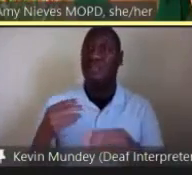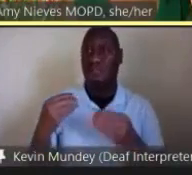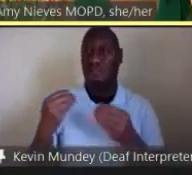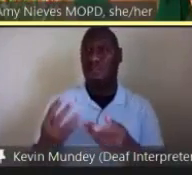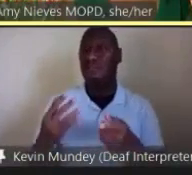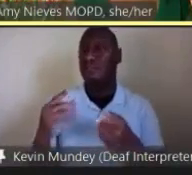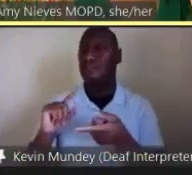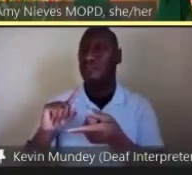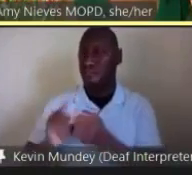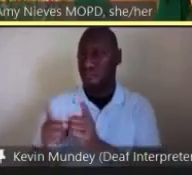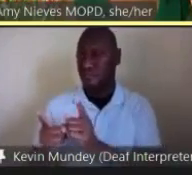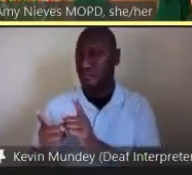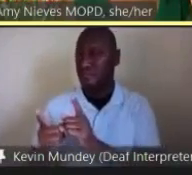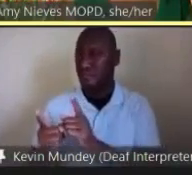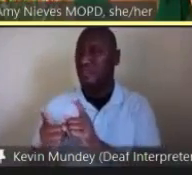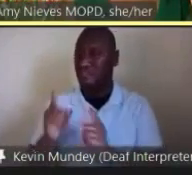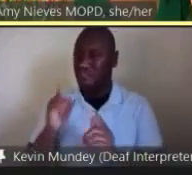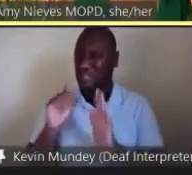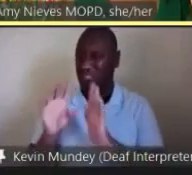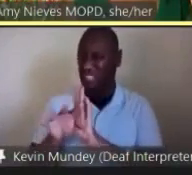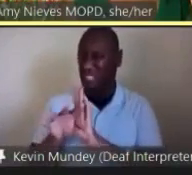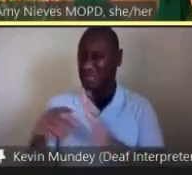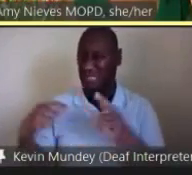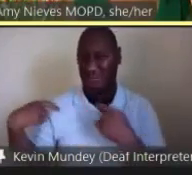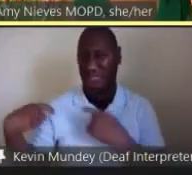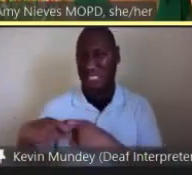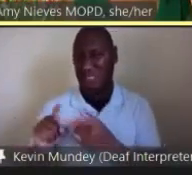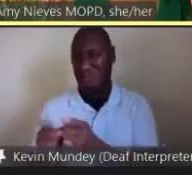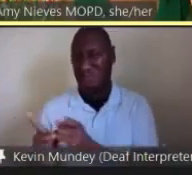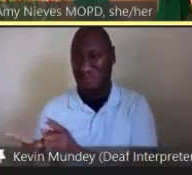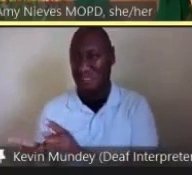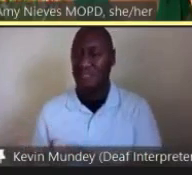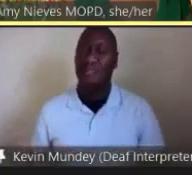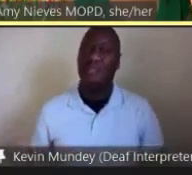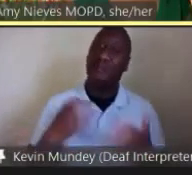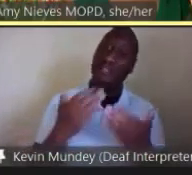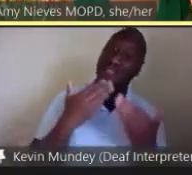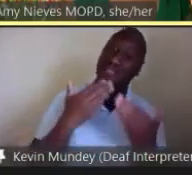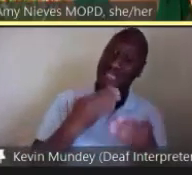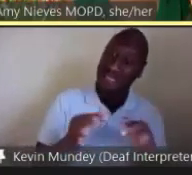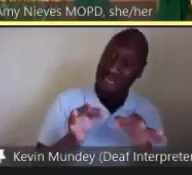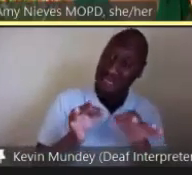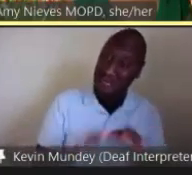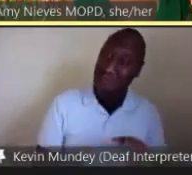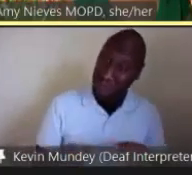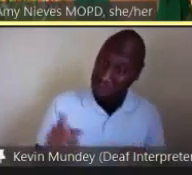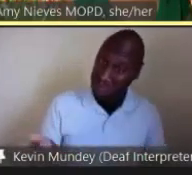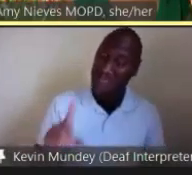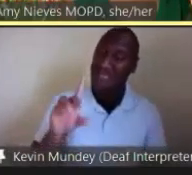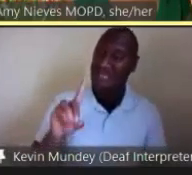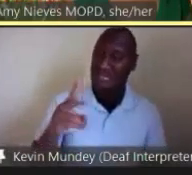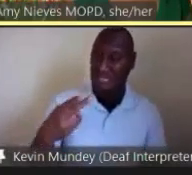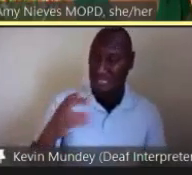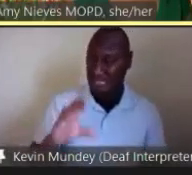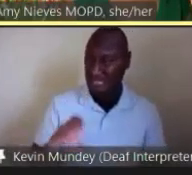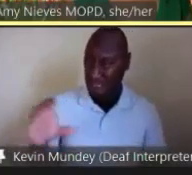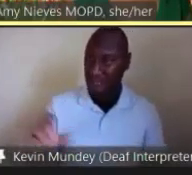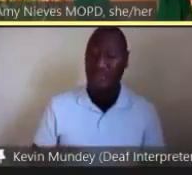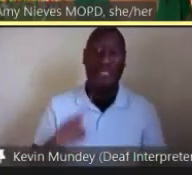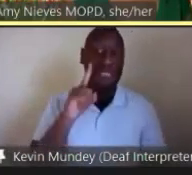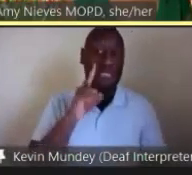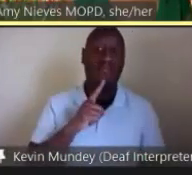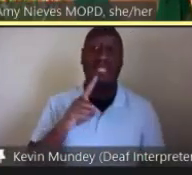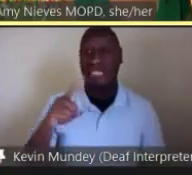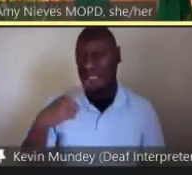video. We would like to thank the interpreters and DHCC, the Deaf and Hearing Communication